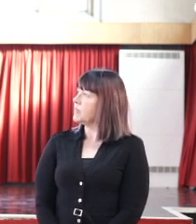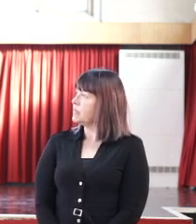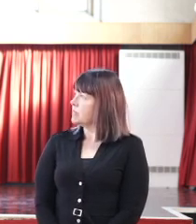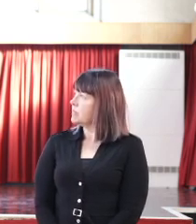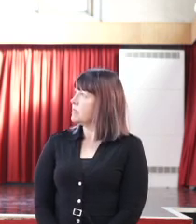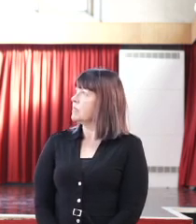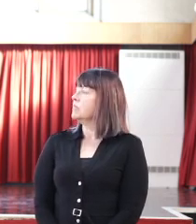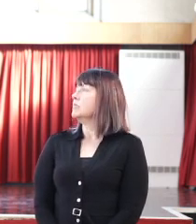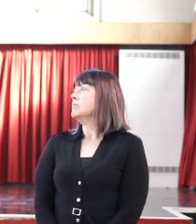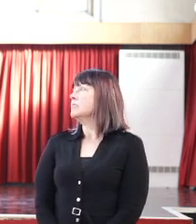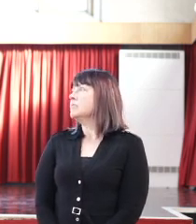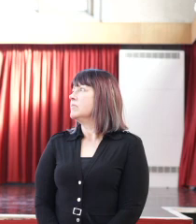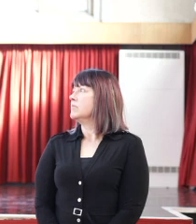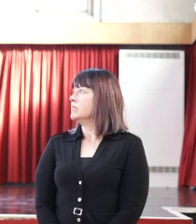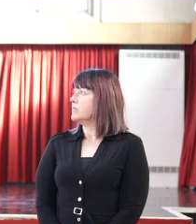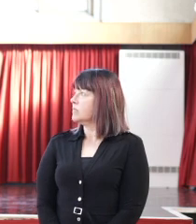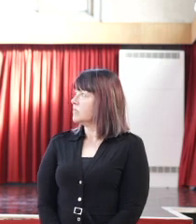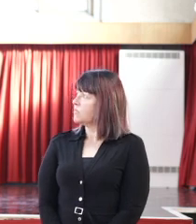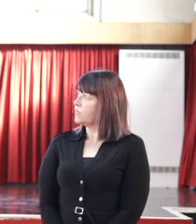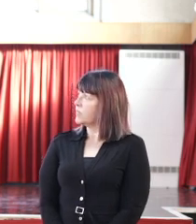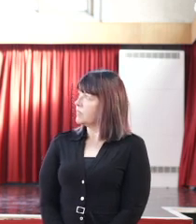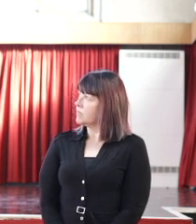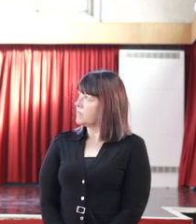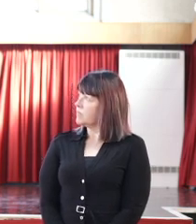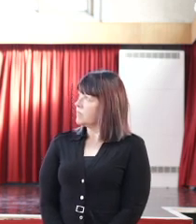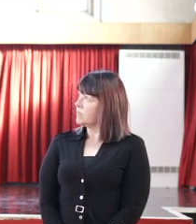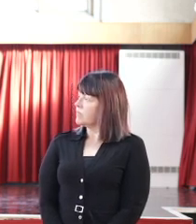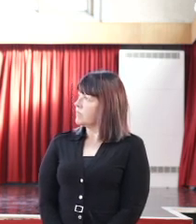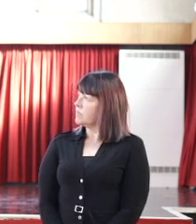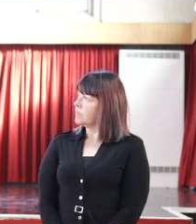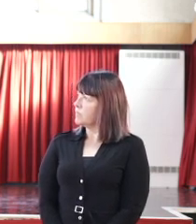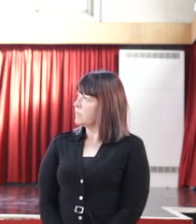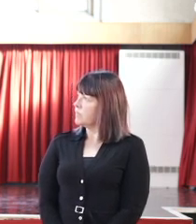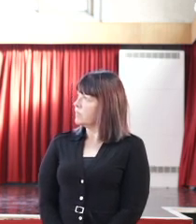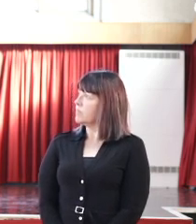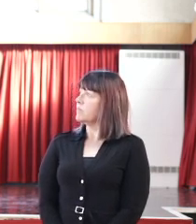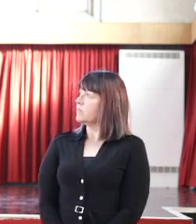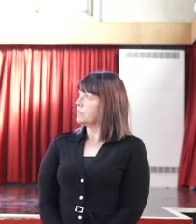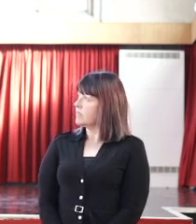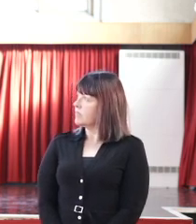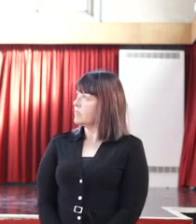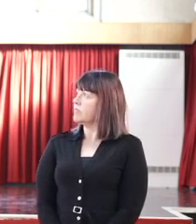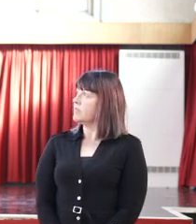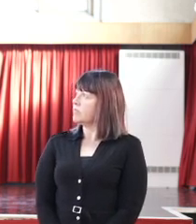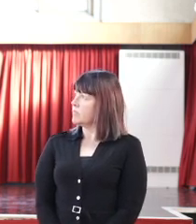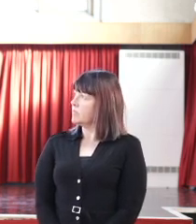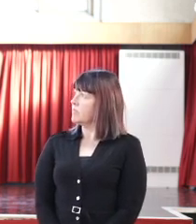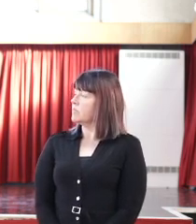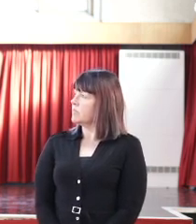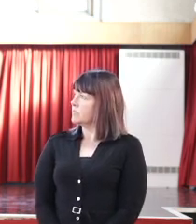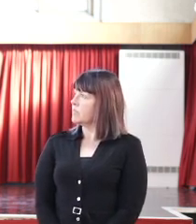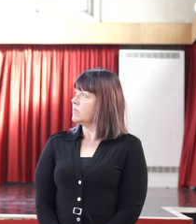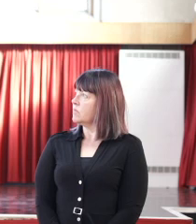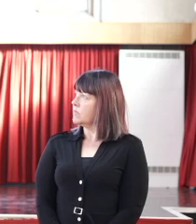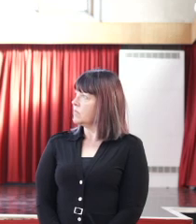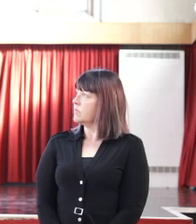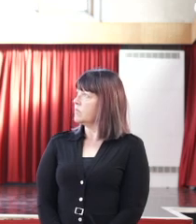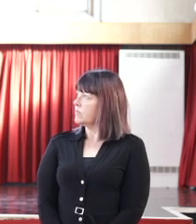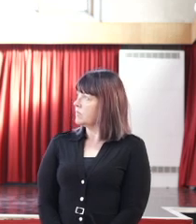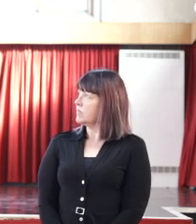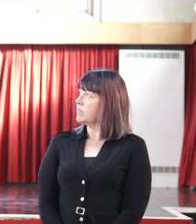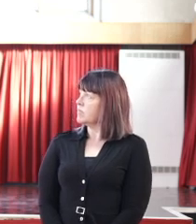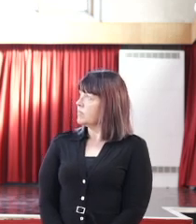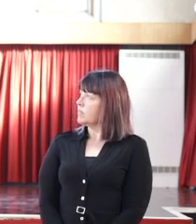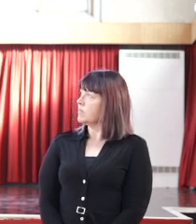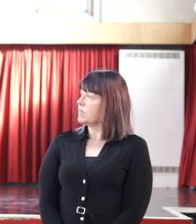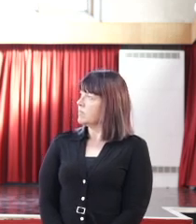I wanted them to tell me a little bit about their story, about growing up, about their access to parties